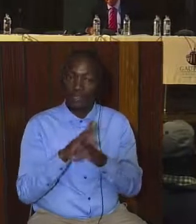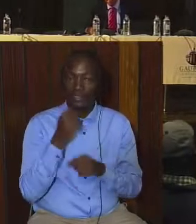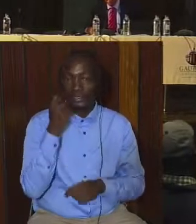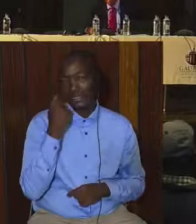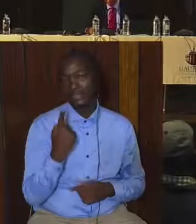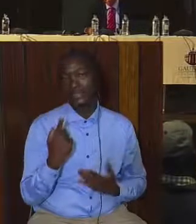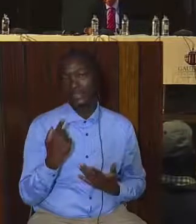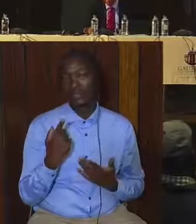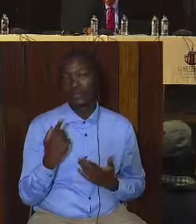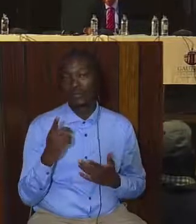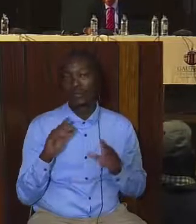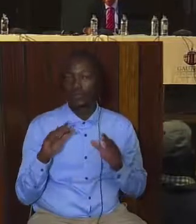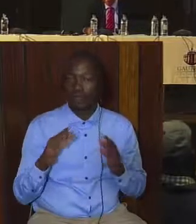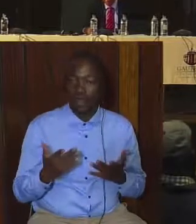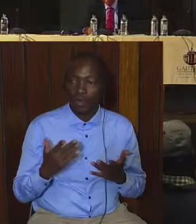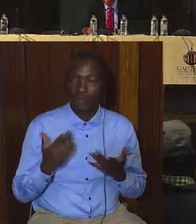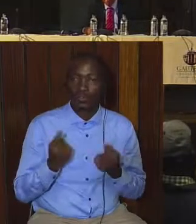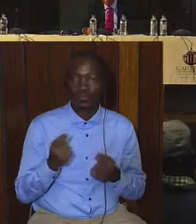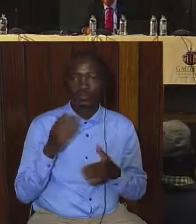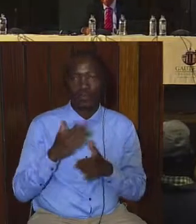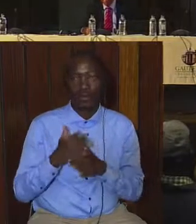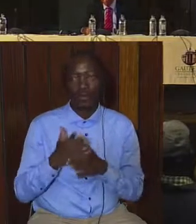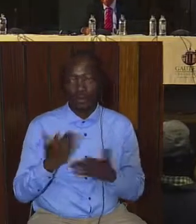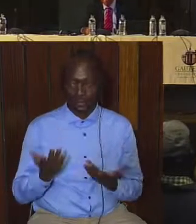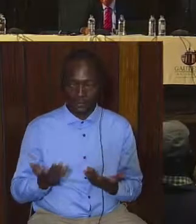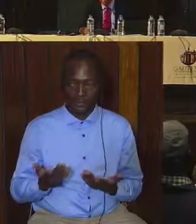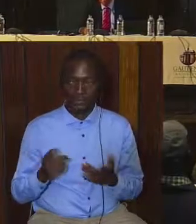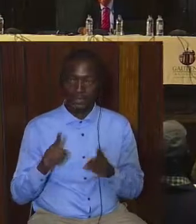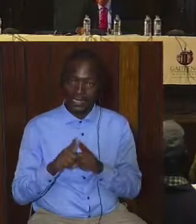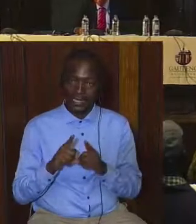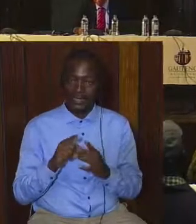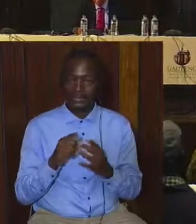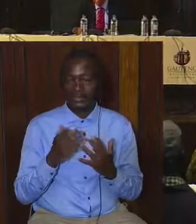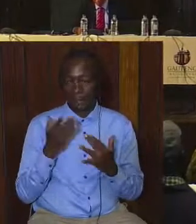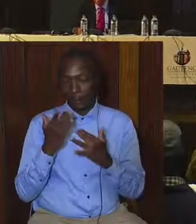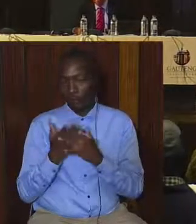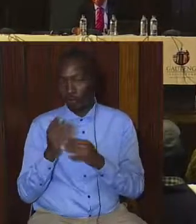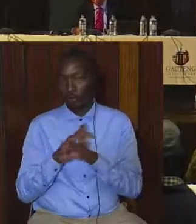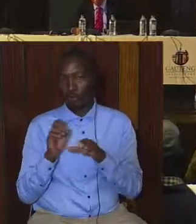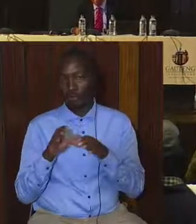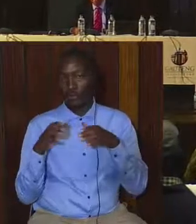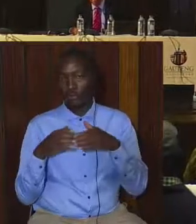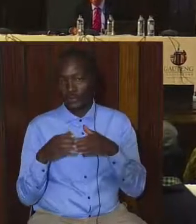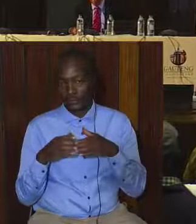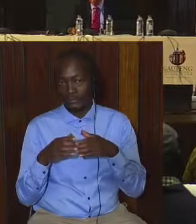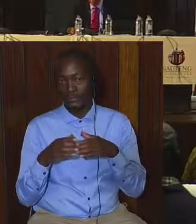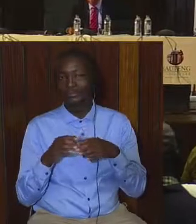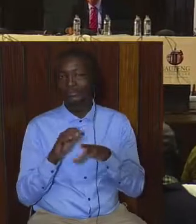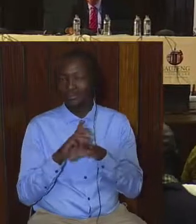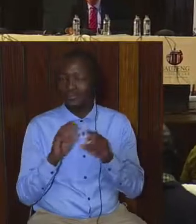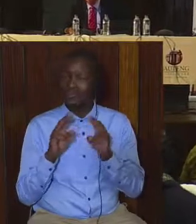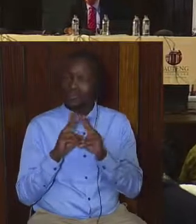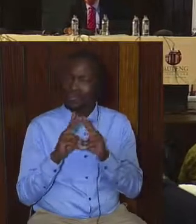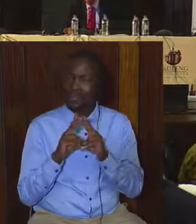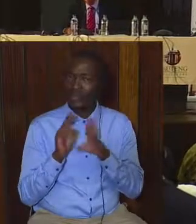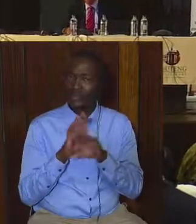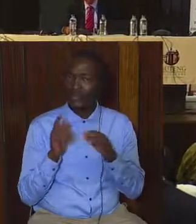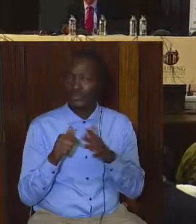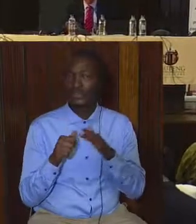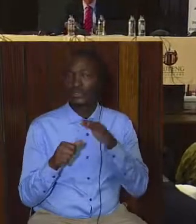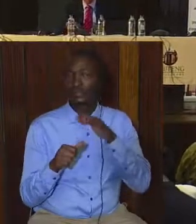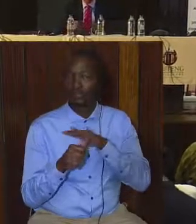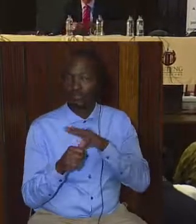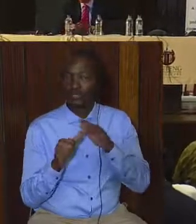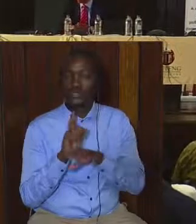understanding how we do our work as a portfolio committee. And it's extremely important that